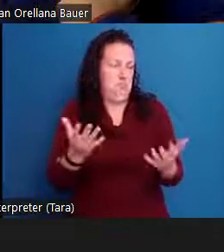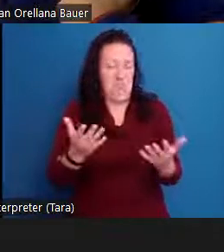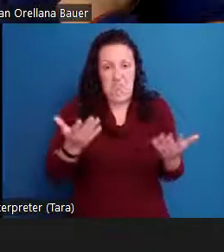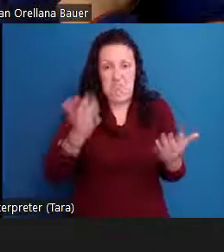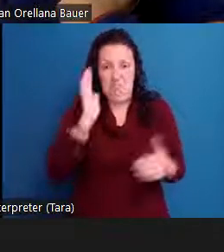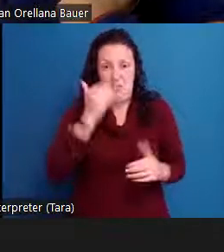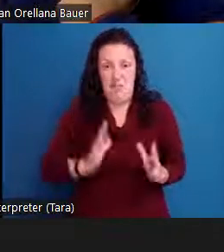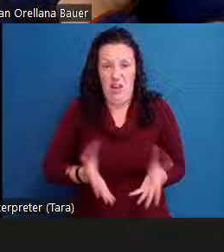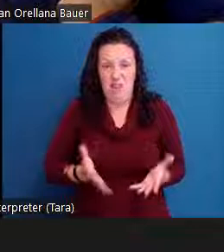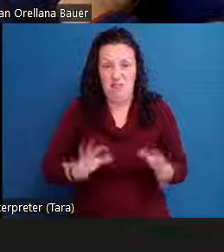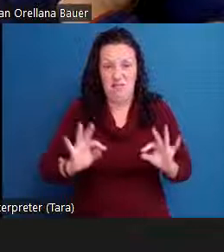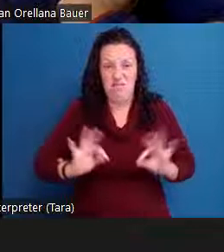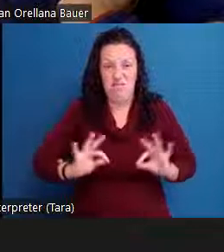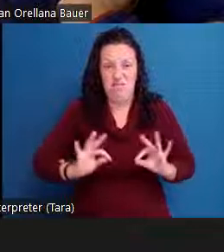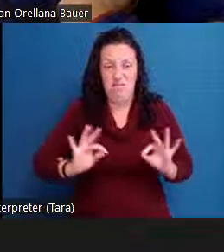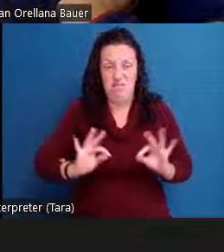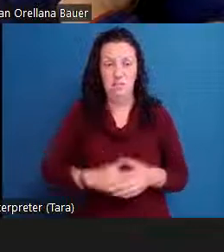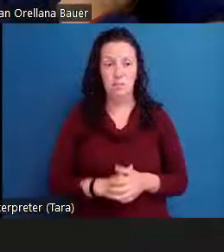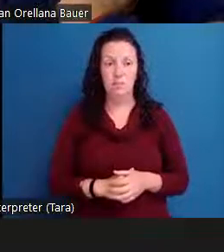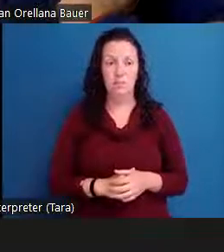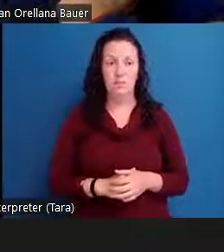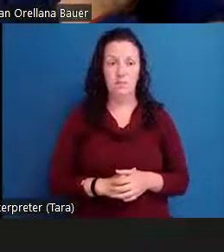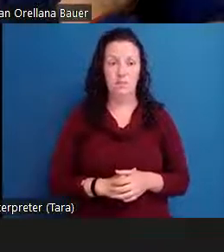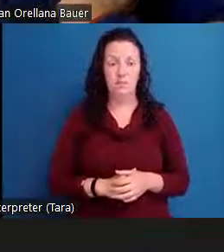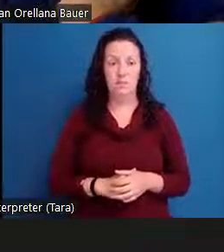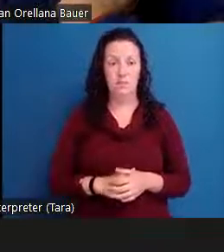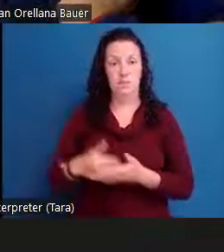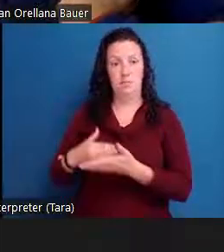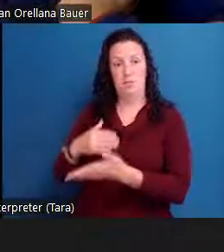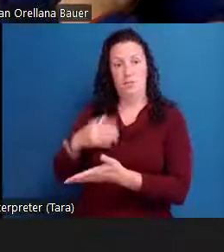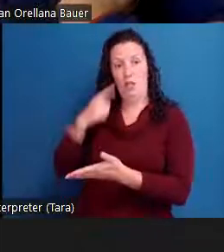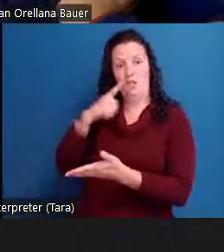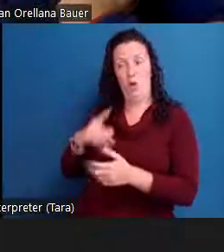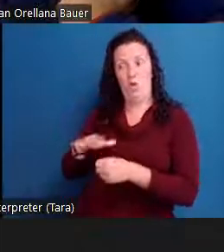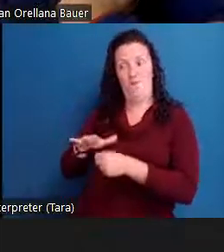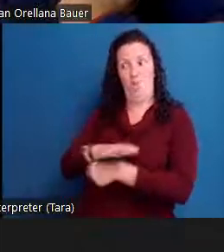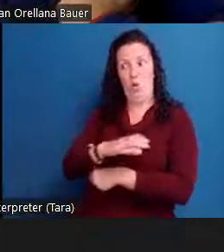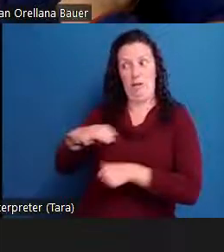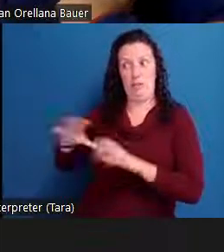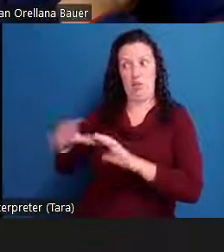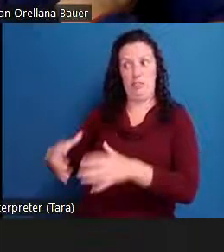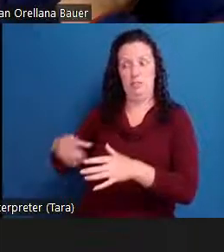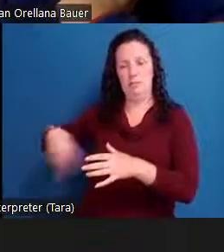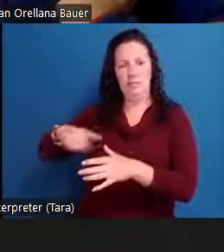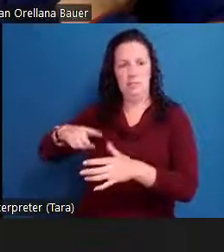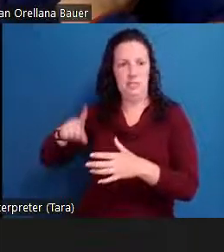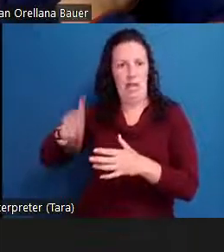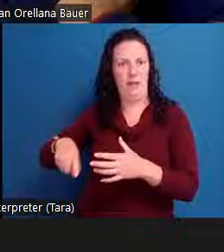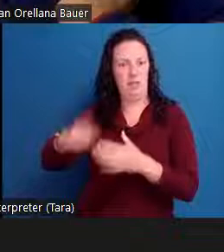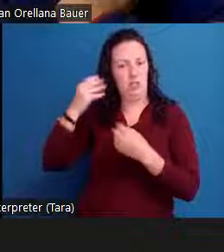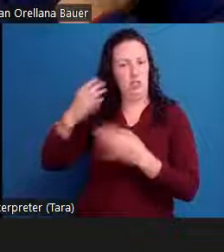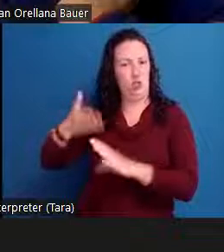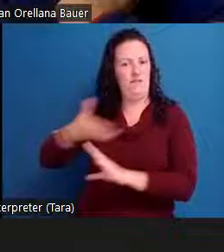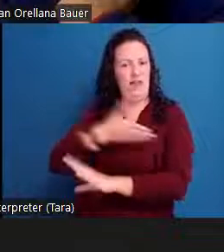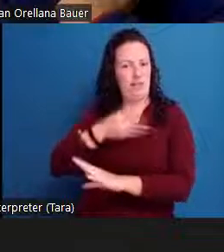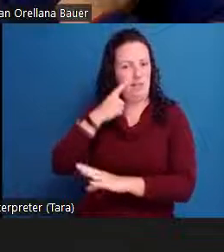sort of inconsequential. Anything that the full commission is going to act on would have to be told in advance, could have to be on the agenda, right? So it's not